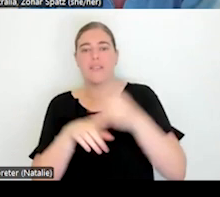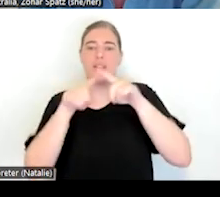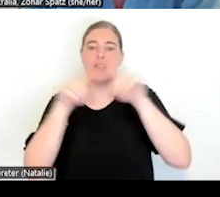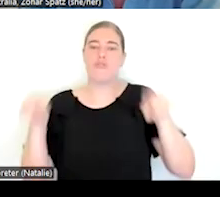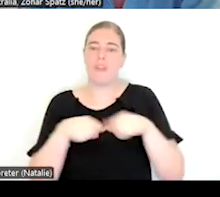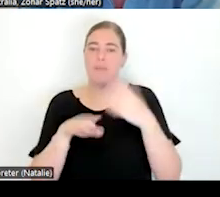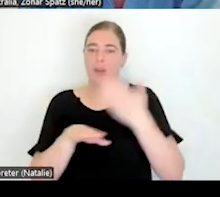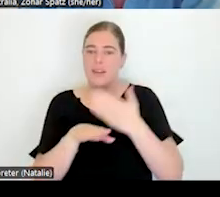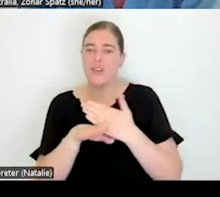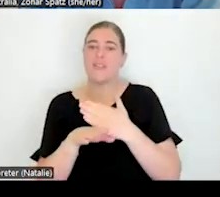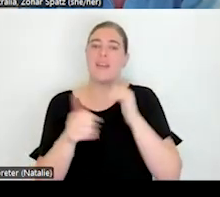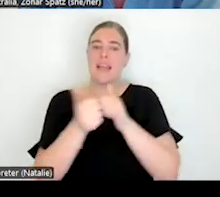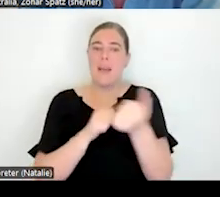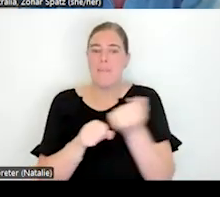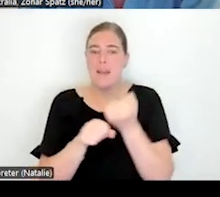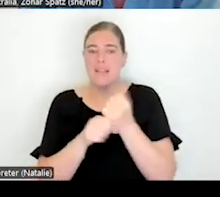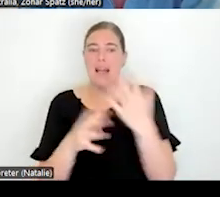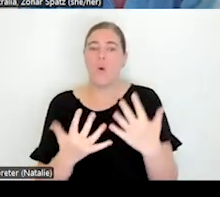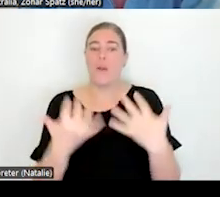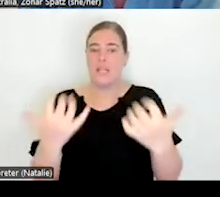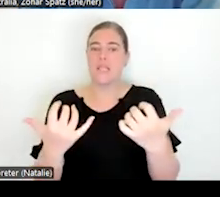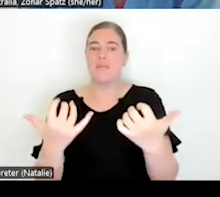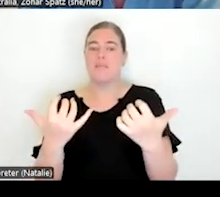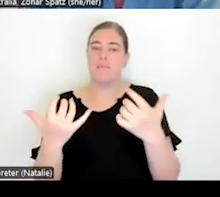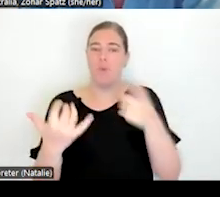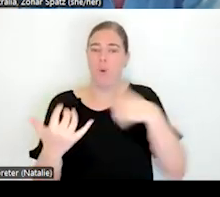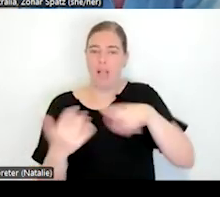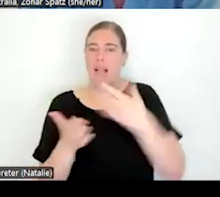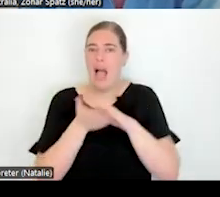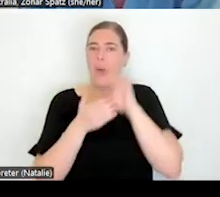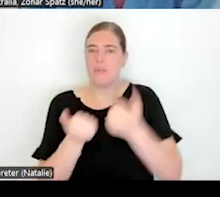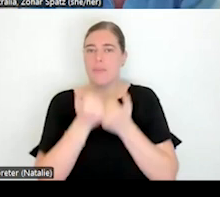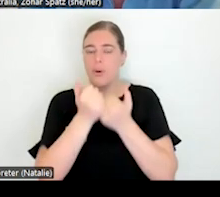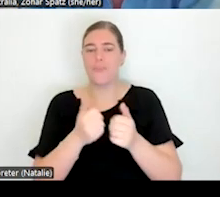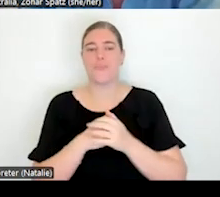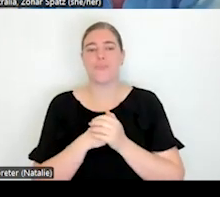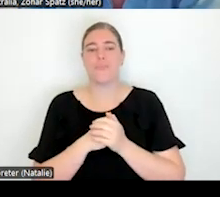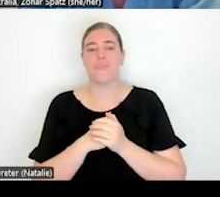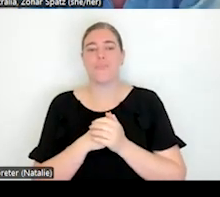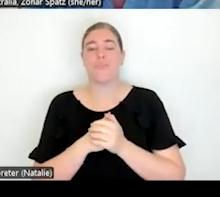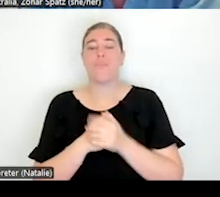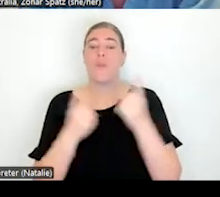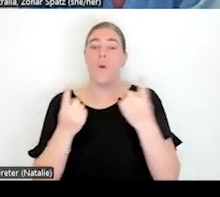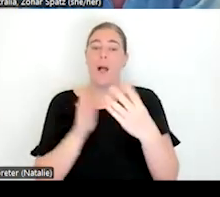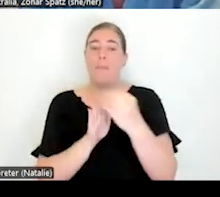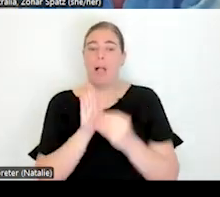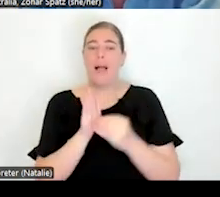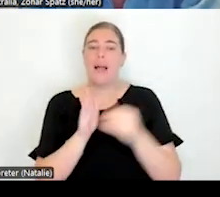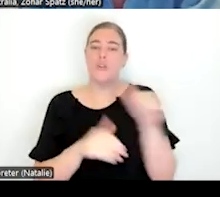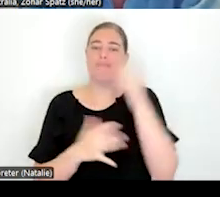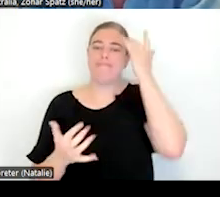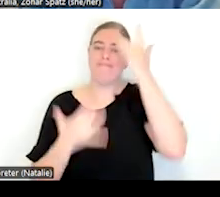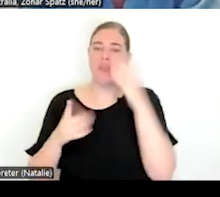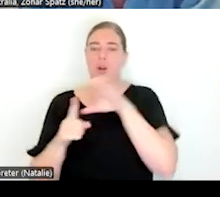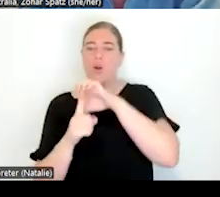practitioners, game makers, and audiences will be supported. And tenderers should consider cultural protocols,